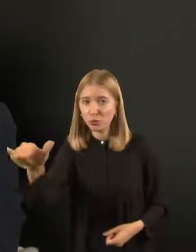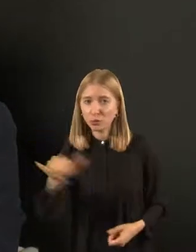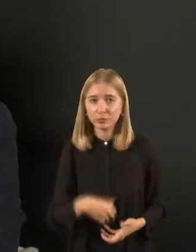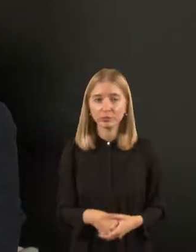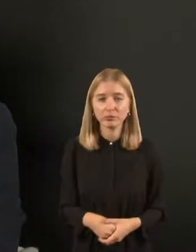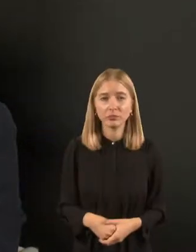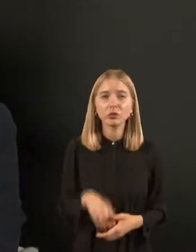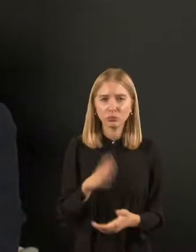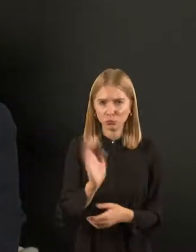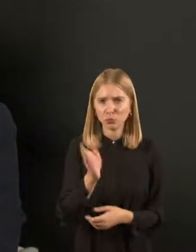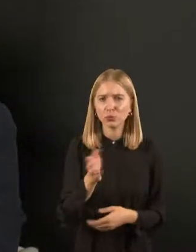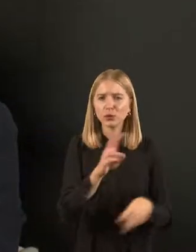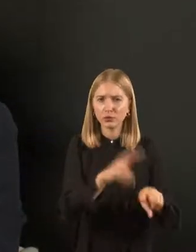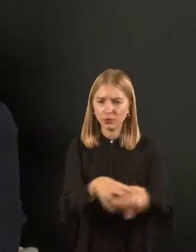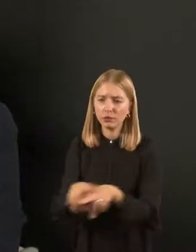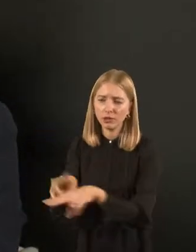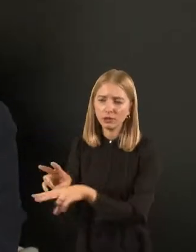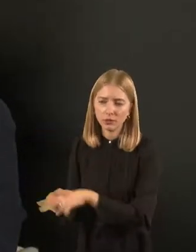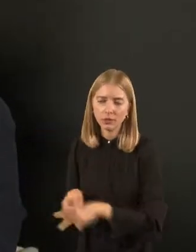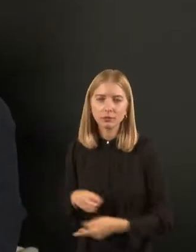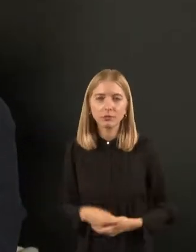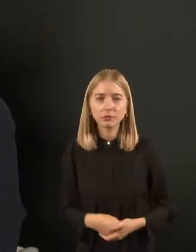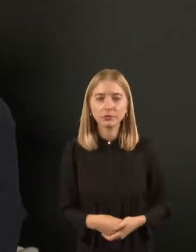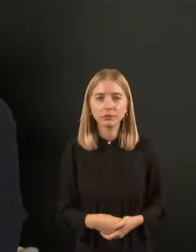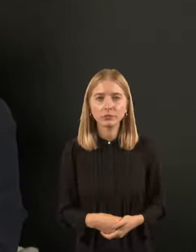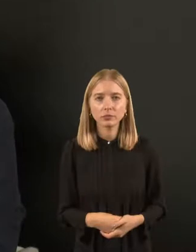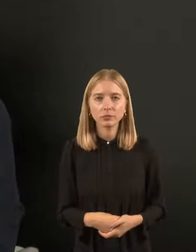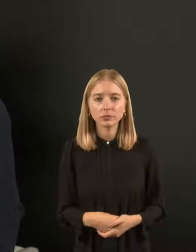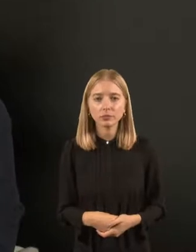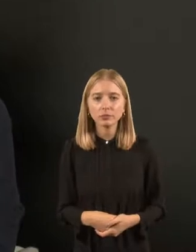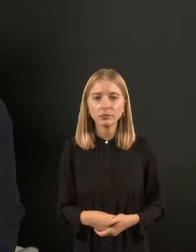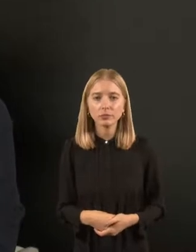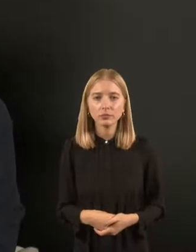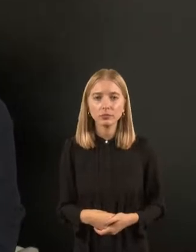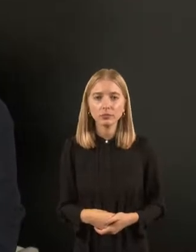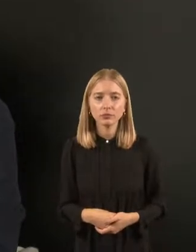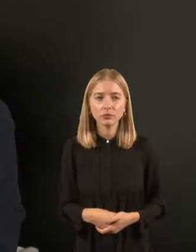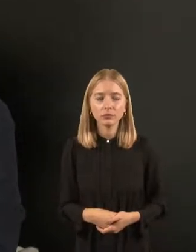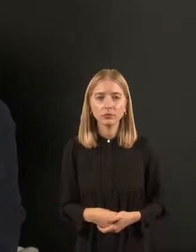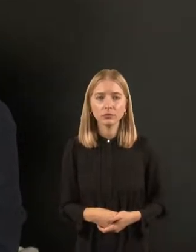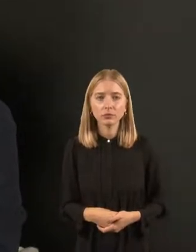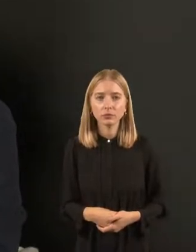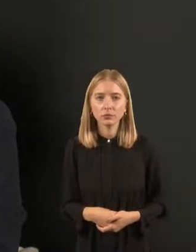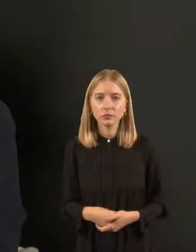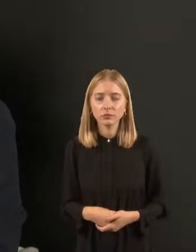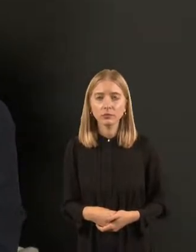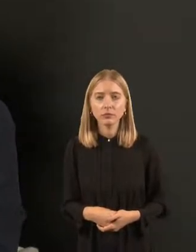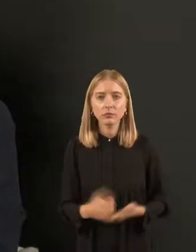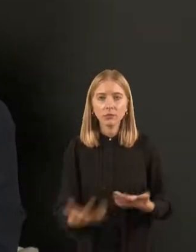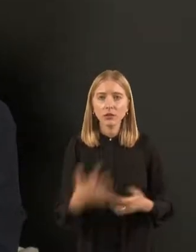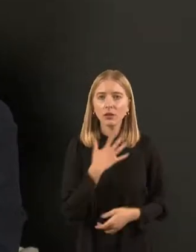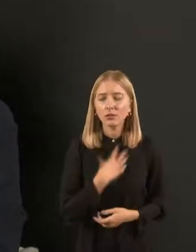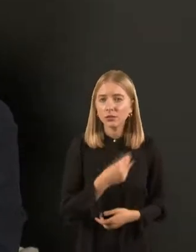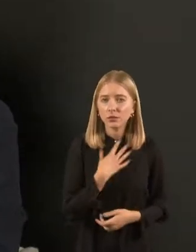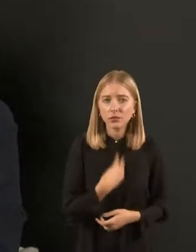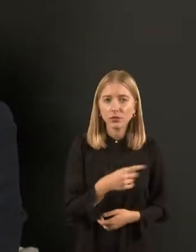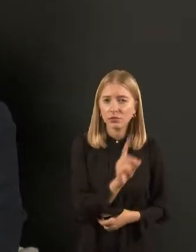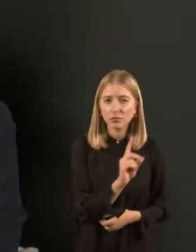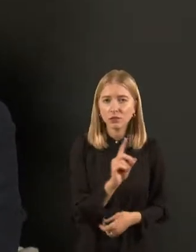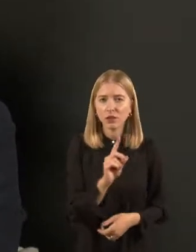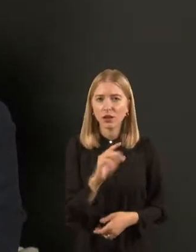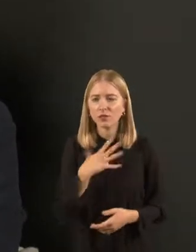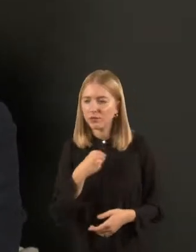polluting vehicles will be prohibited within certain hours of a day. And there are